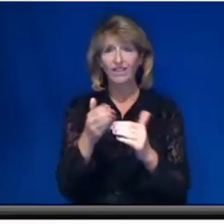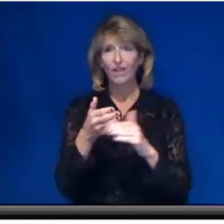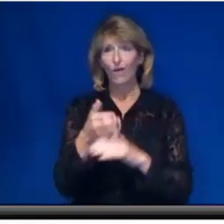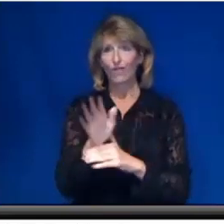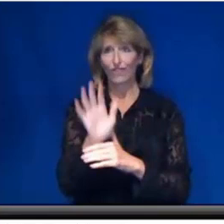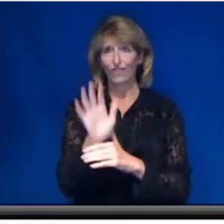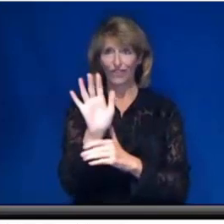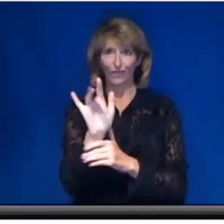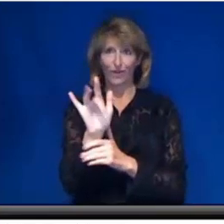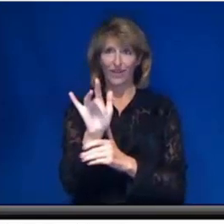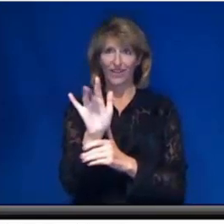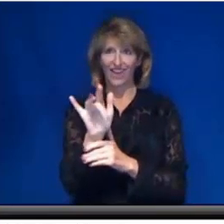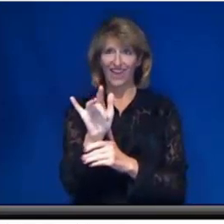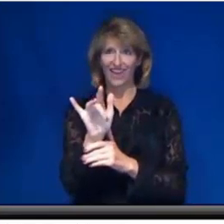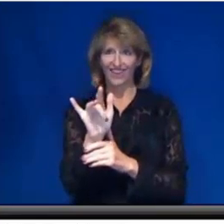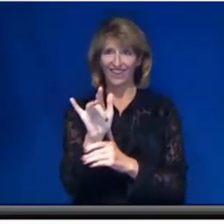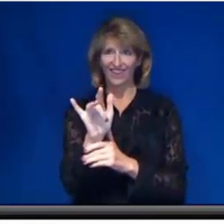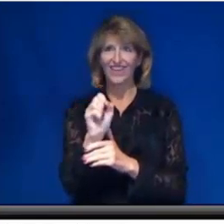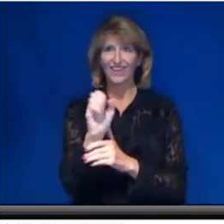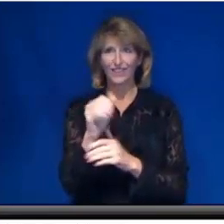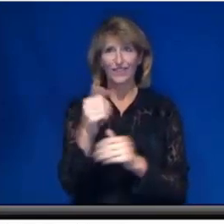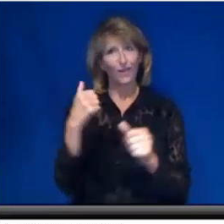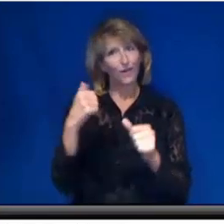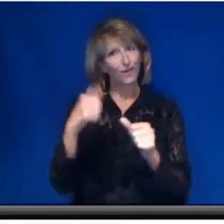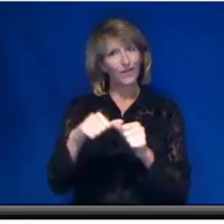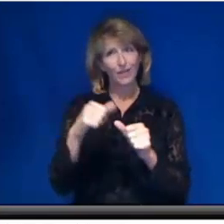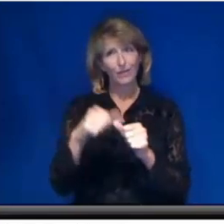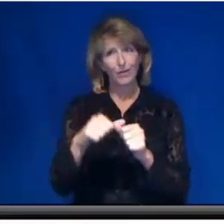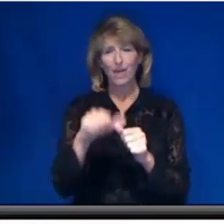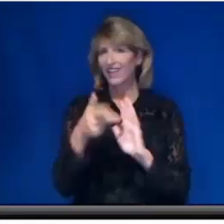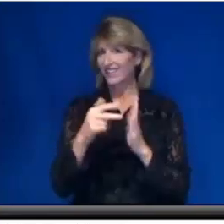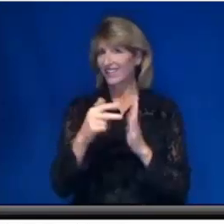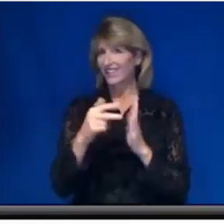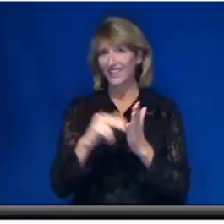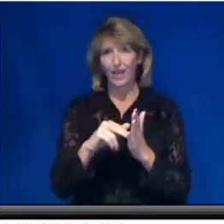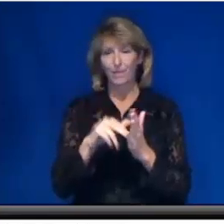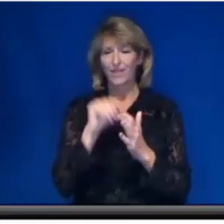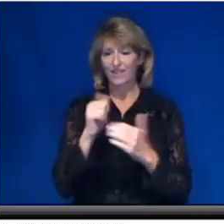Most people at the Minnesota Treatment Center don't arrive until they're 25.